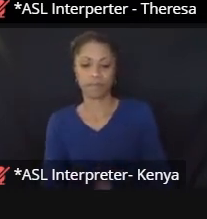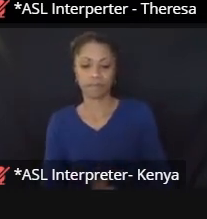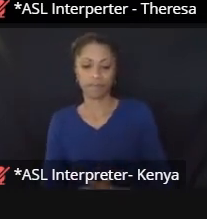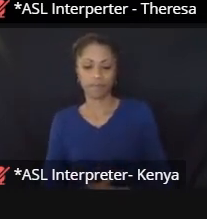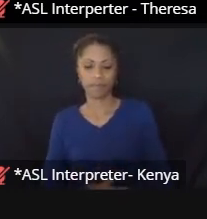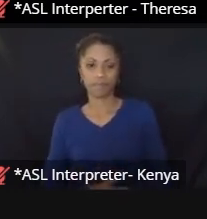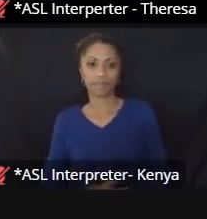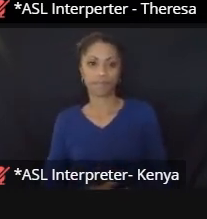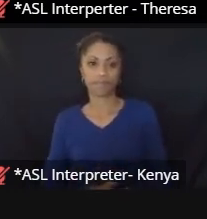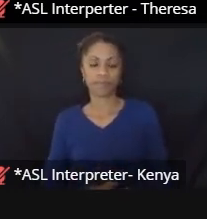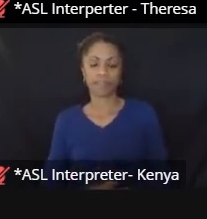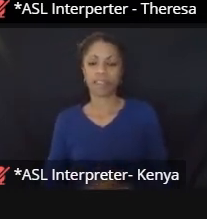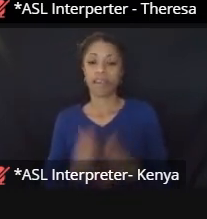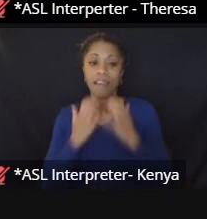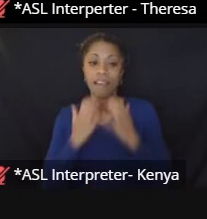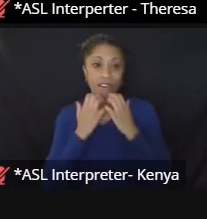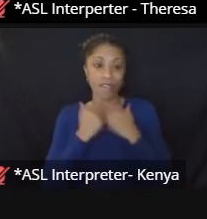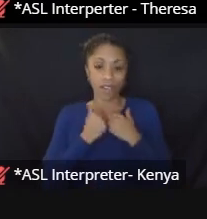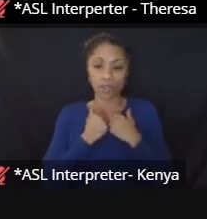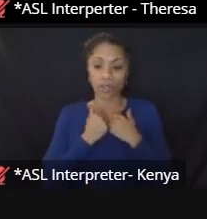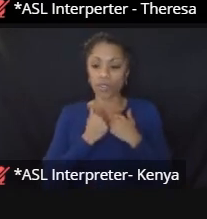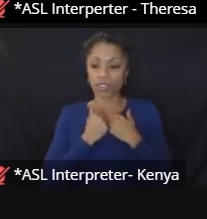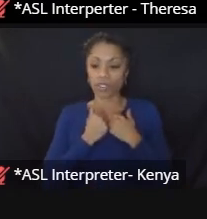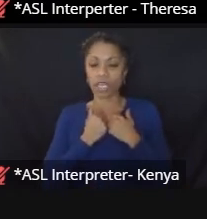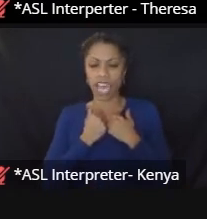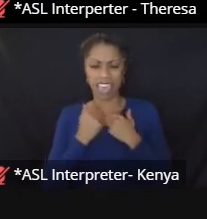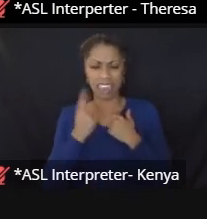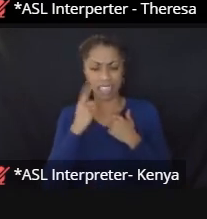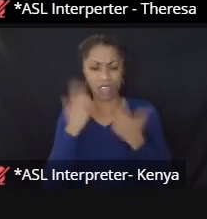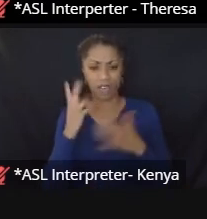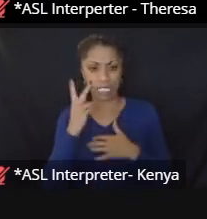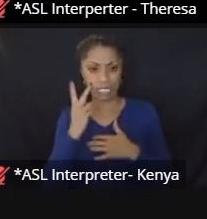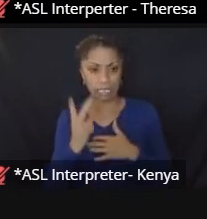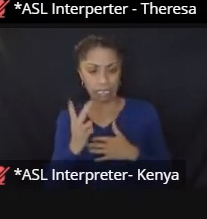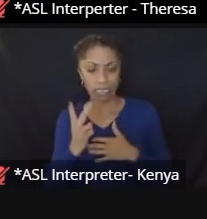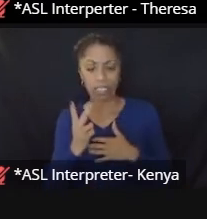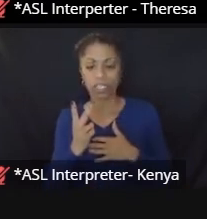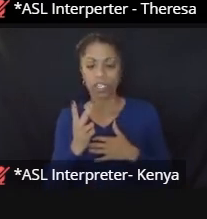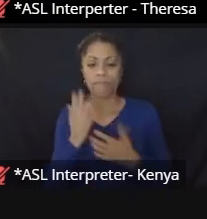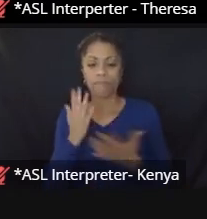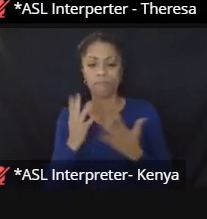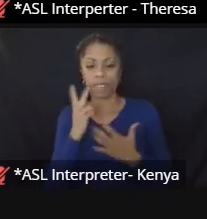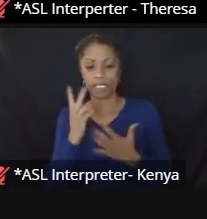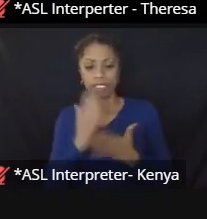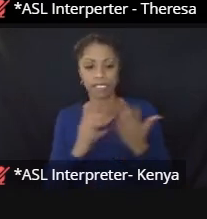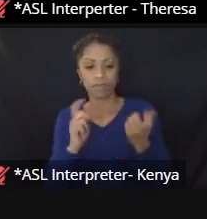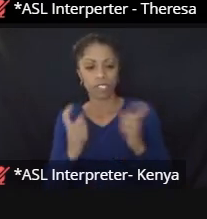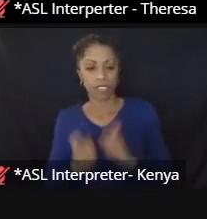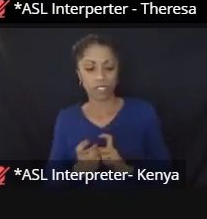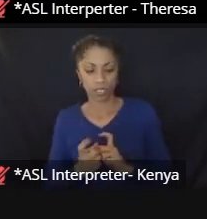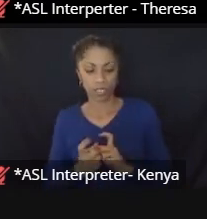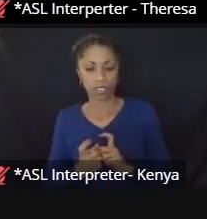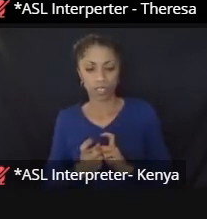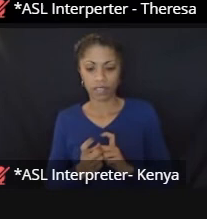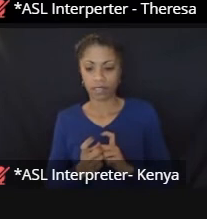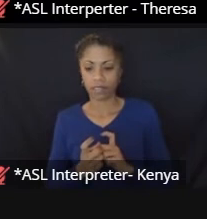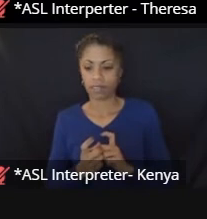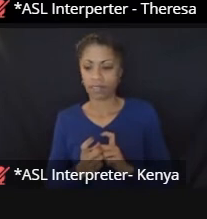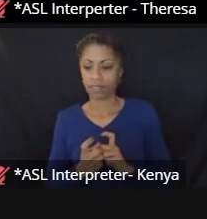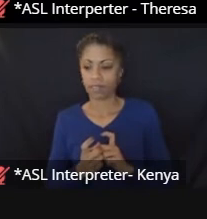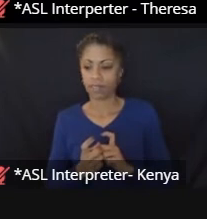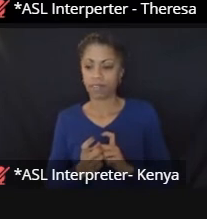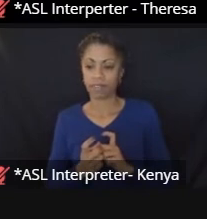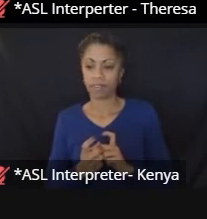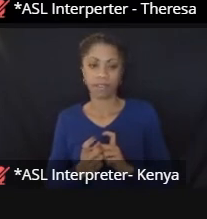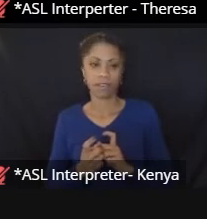And so our values also, I believe you've seen, but you will see some changes that we made in our values based on input from